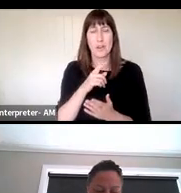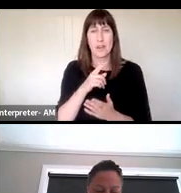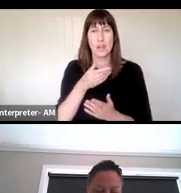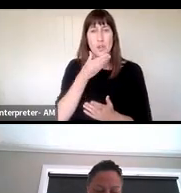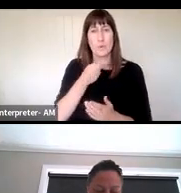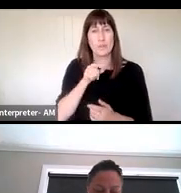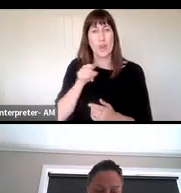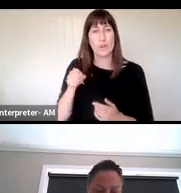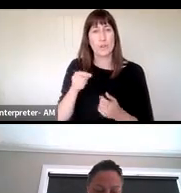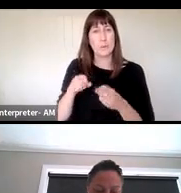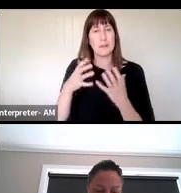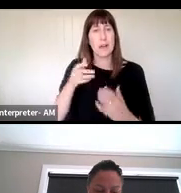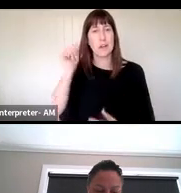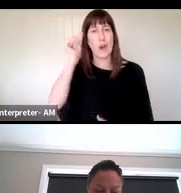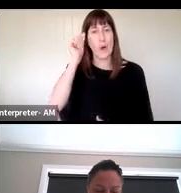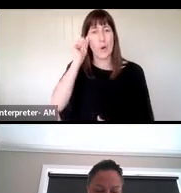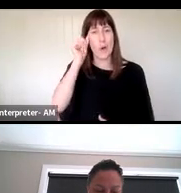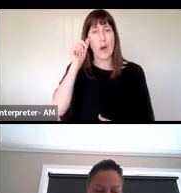this information over here.